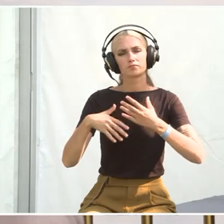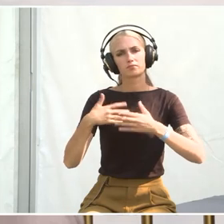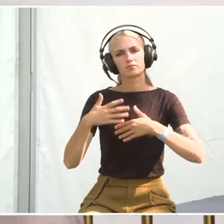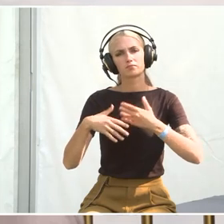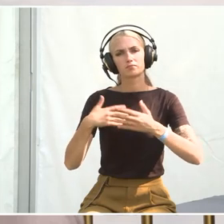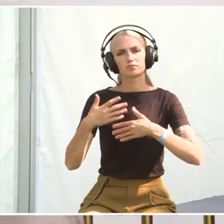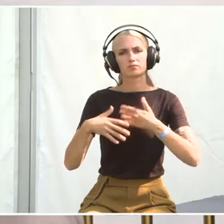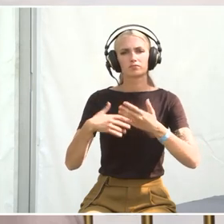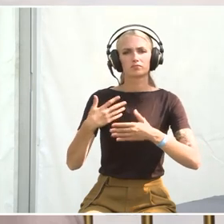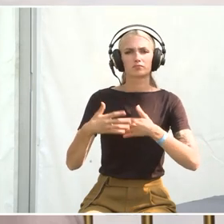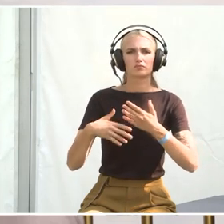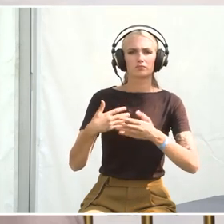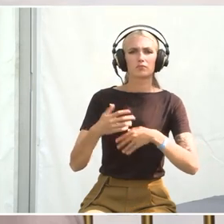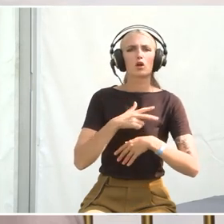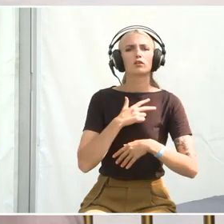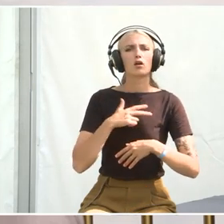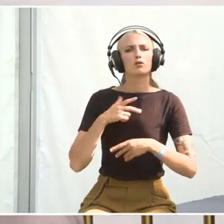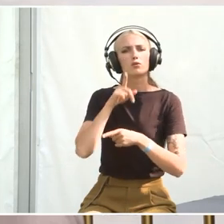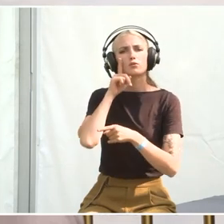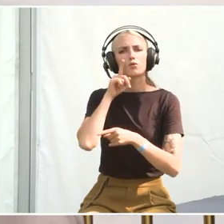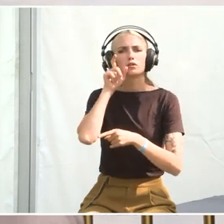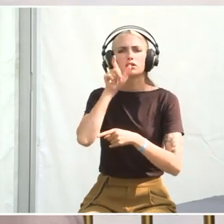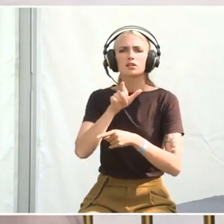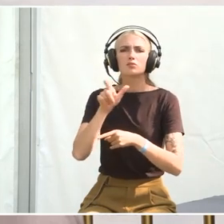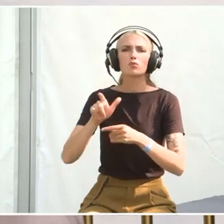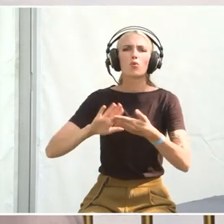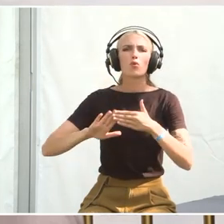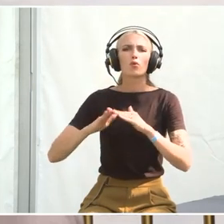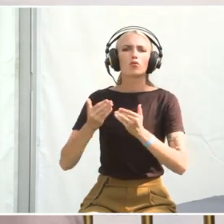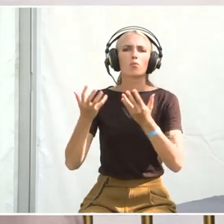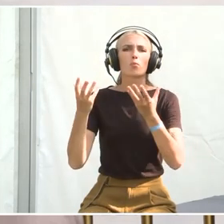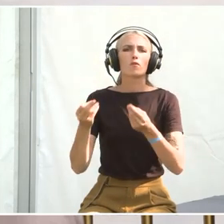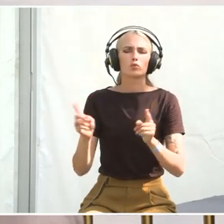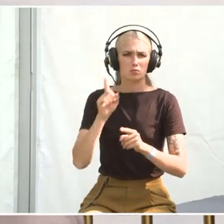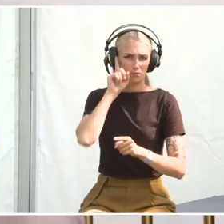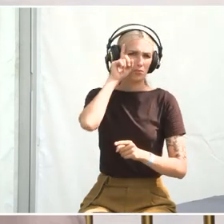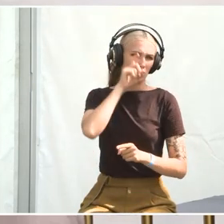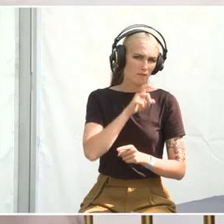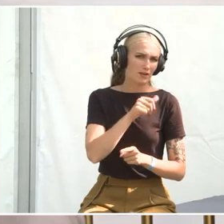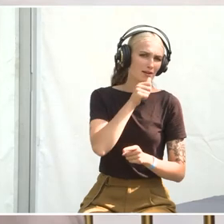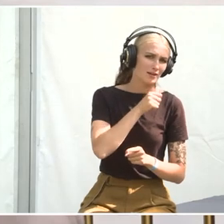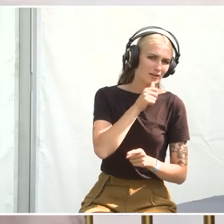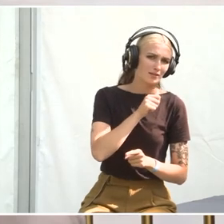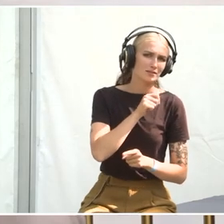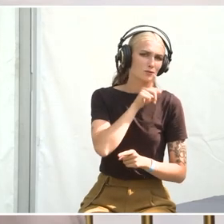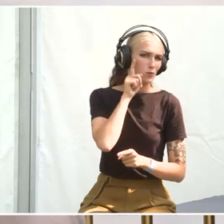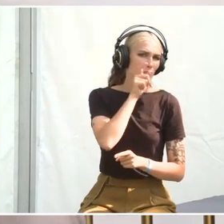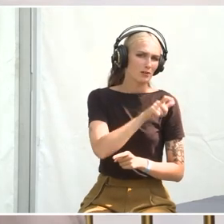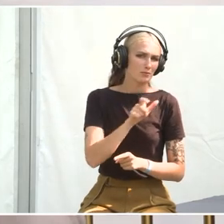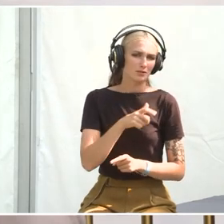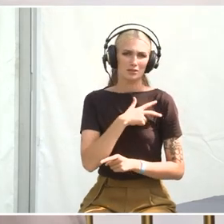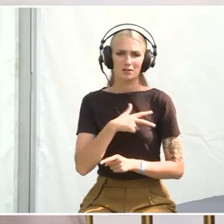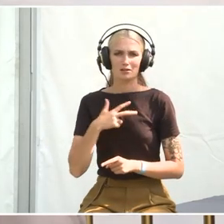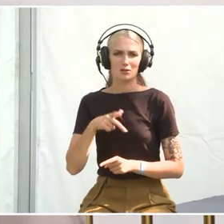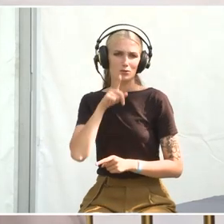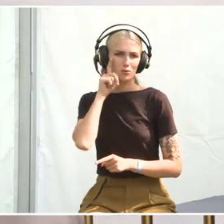how is the temperature among Danish young people. I think there's a lot of similarities between the Estonian young people and the Danish young